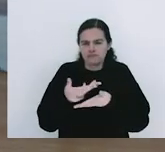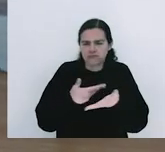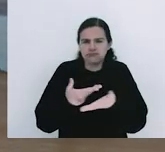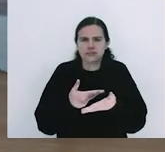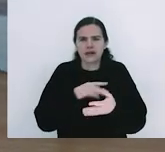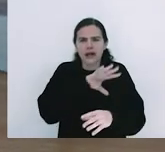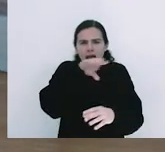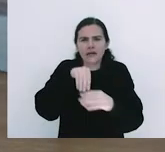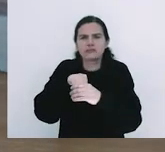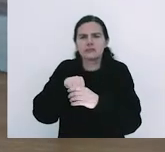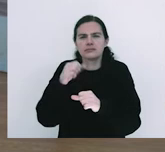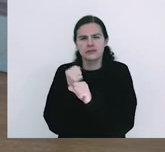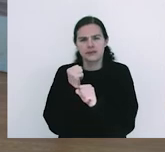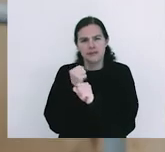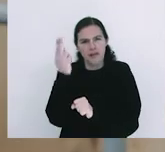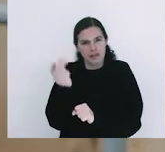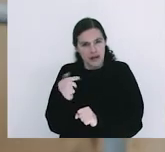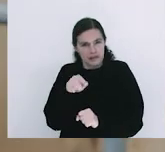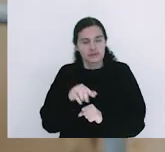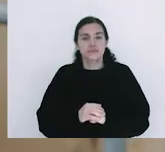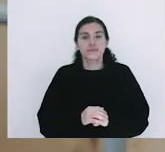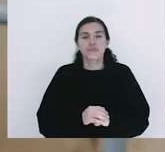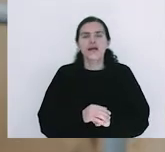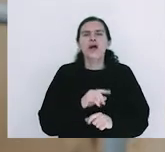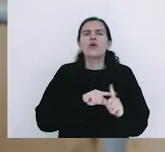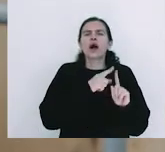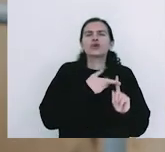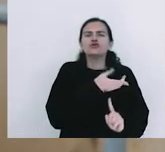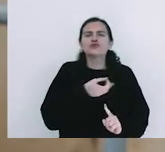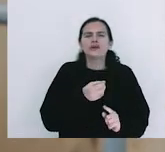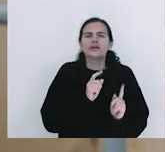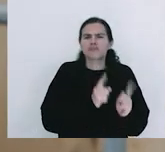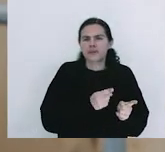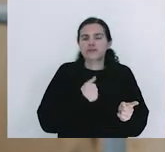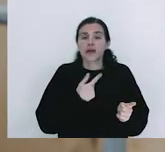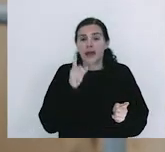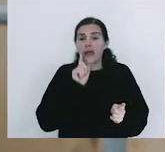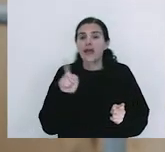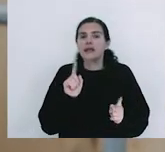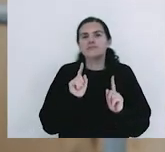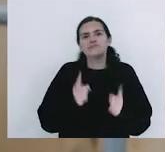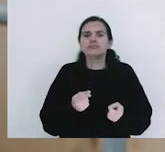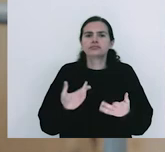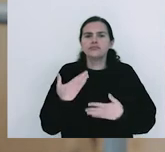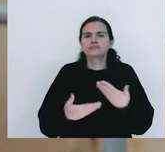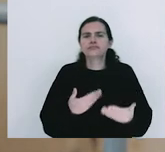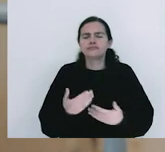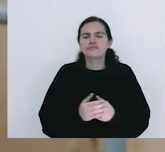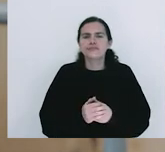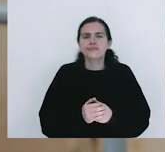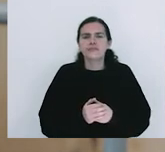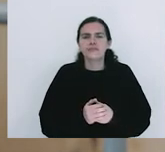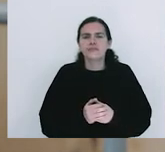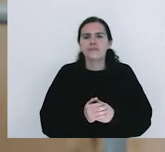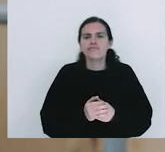become part of the works of art. In the early 90s, Louise Bourgeois started to